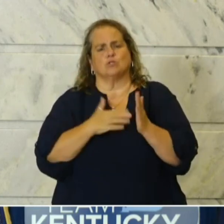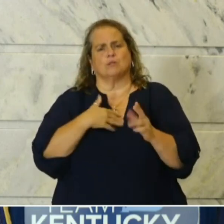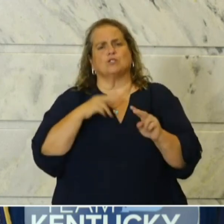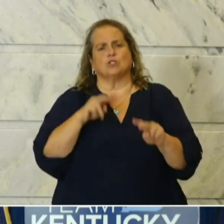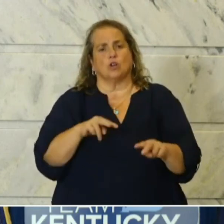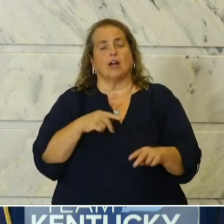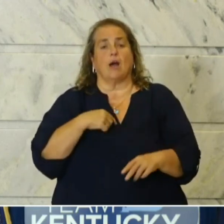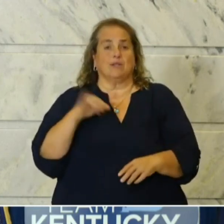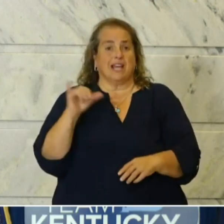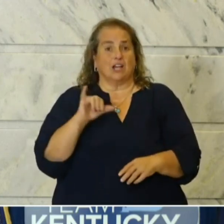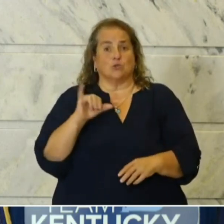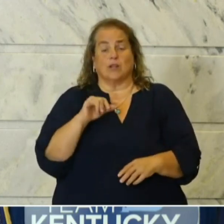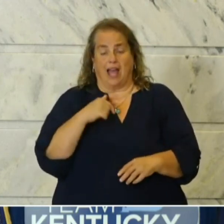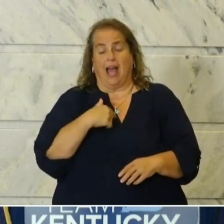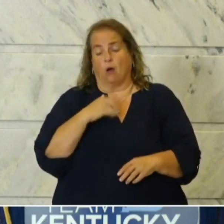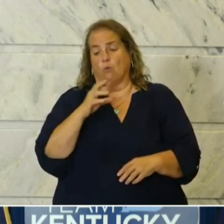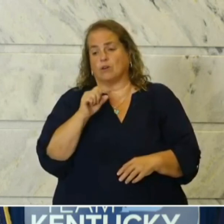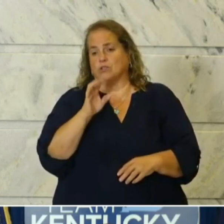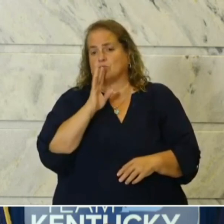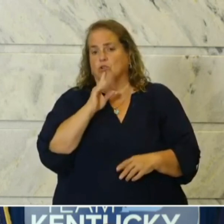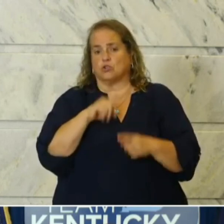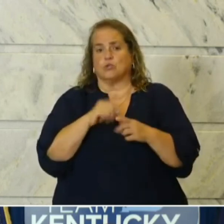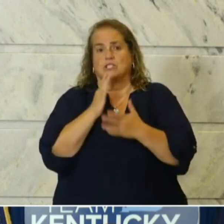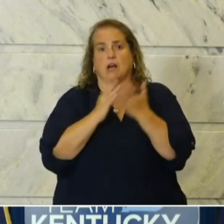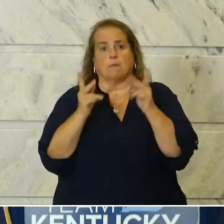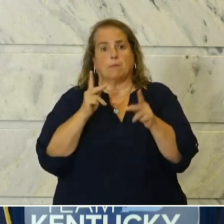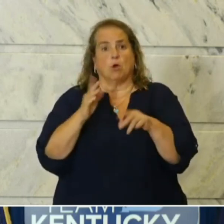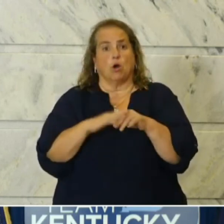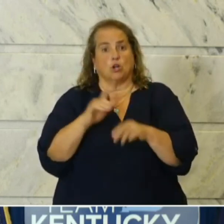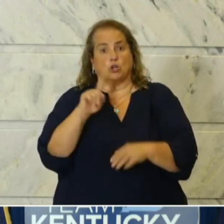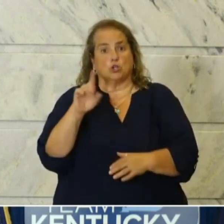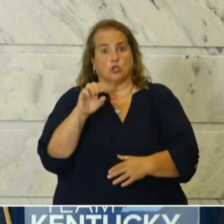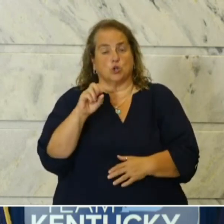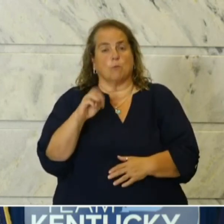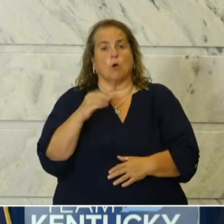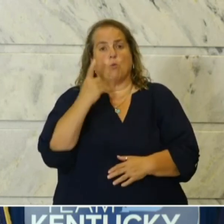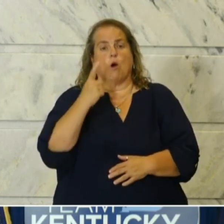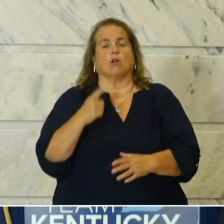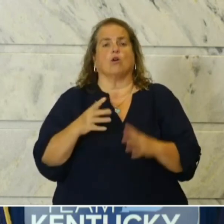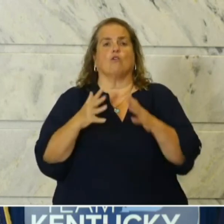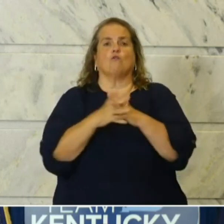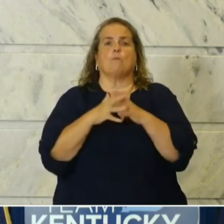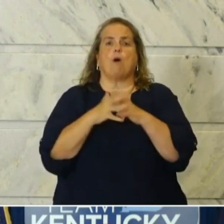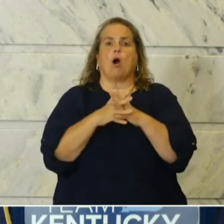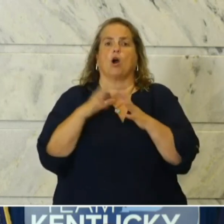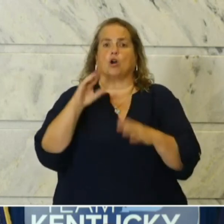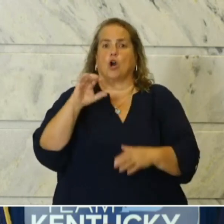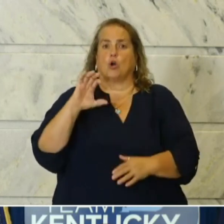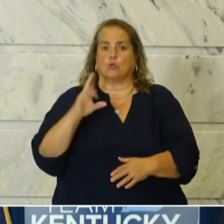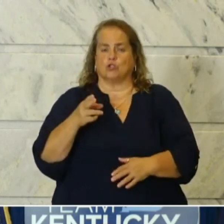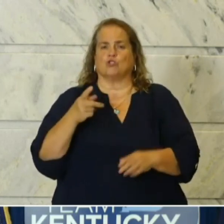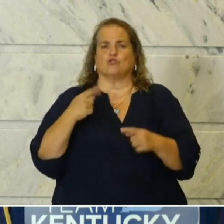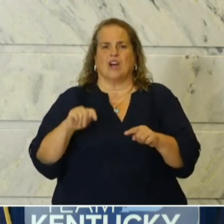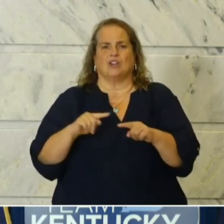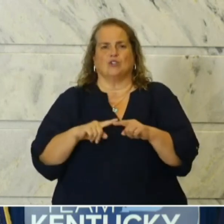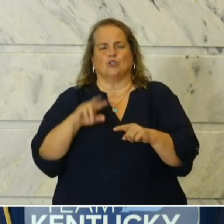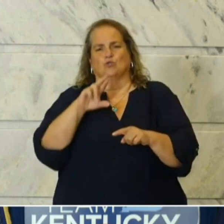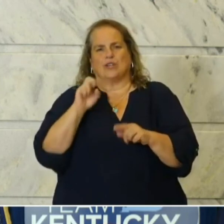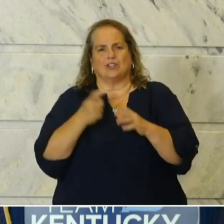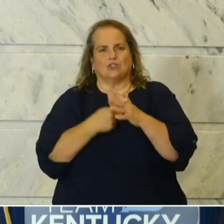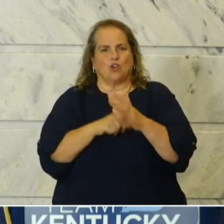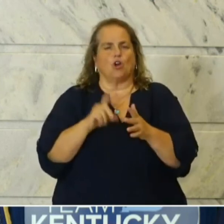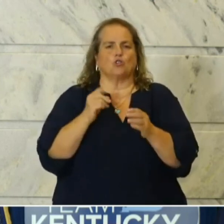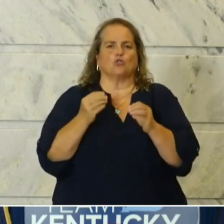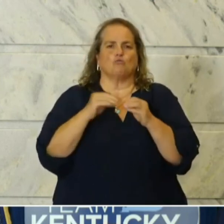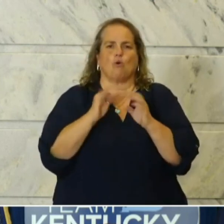couple of folks on Zoom today. One is a football coach trying to certainly restart or do more in their